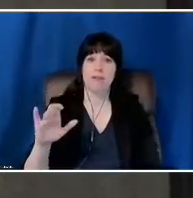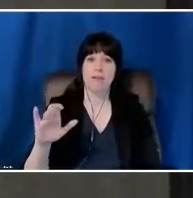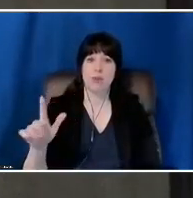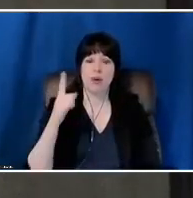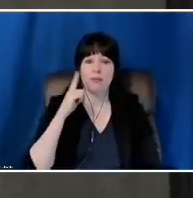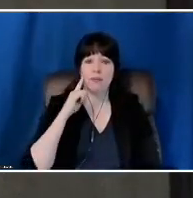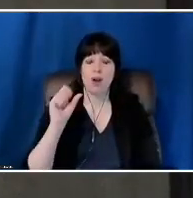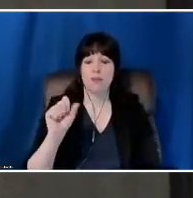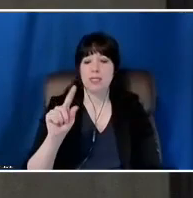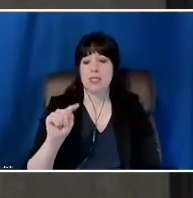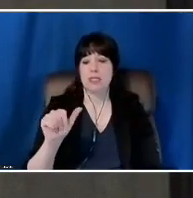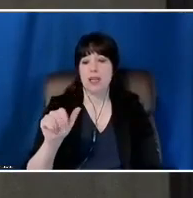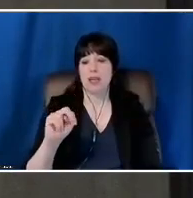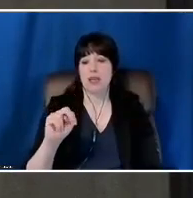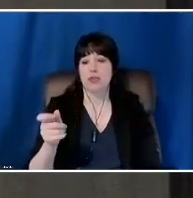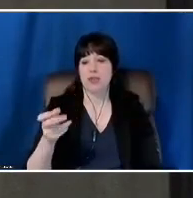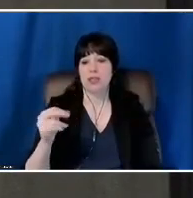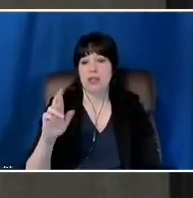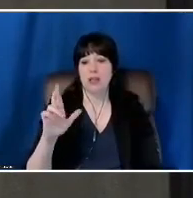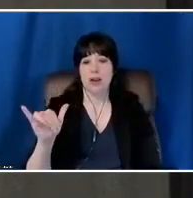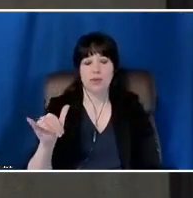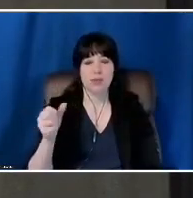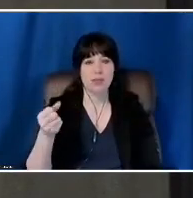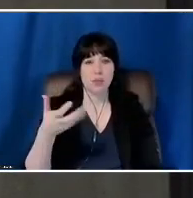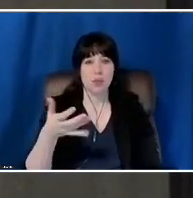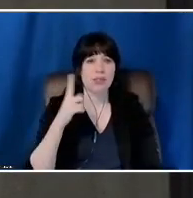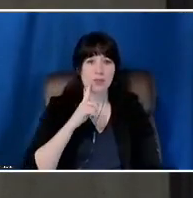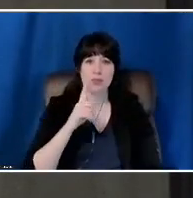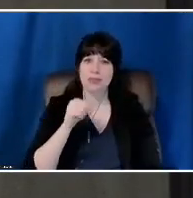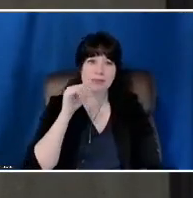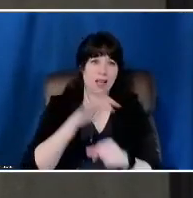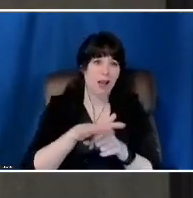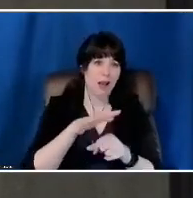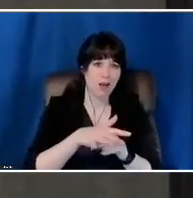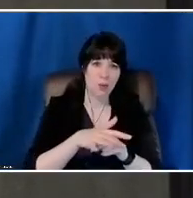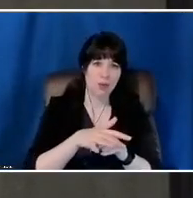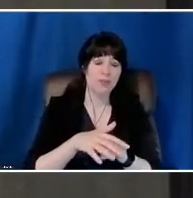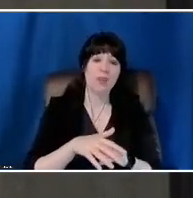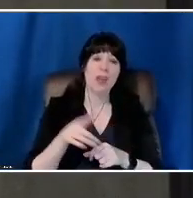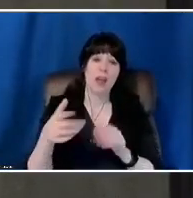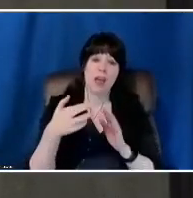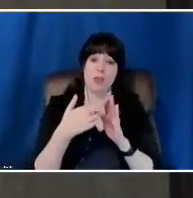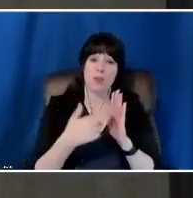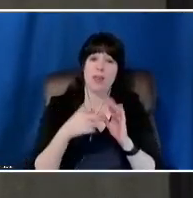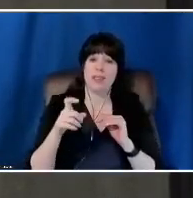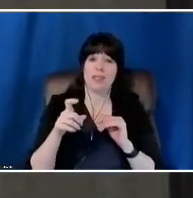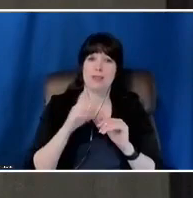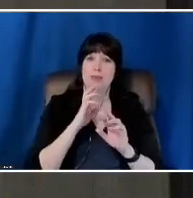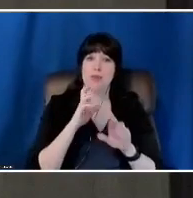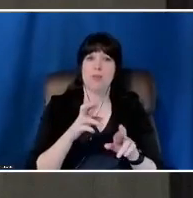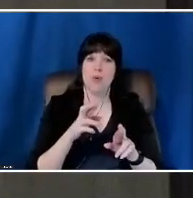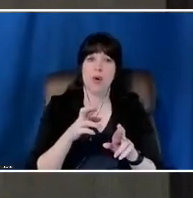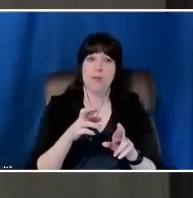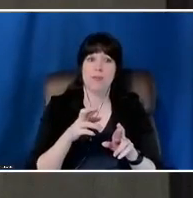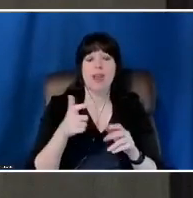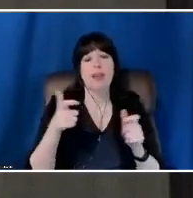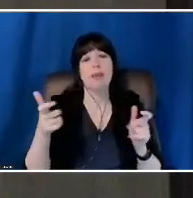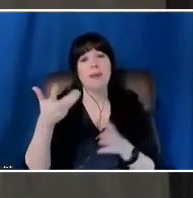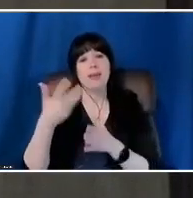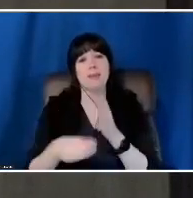really totally inadequate. And there really needs to be a report from the big missing